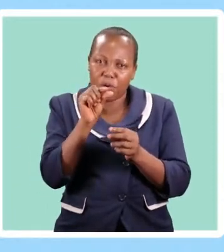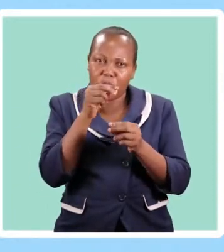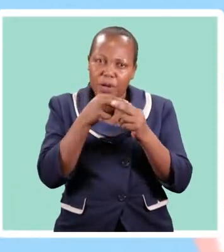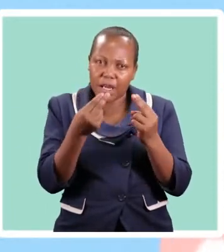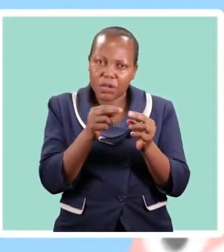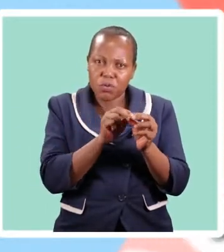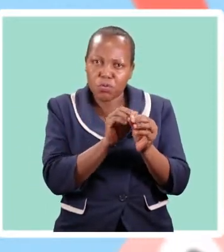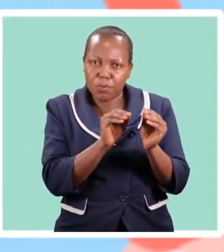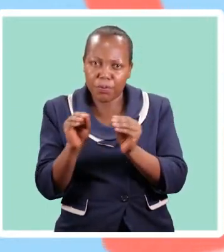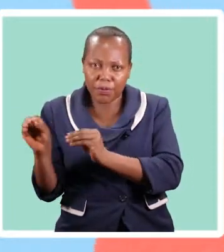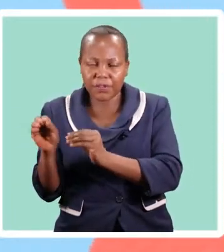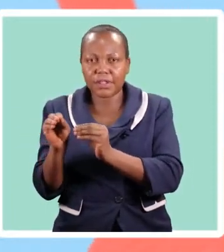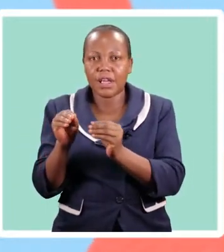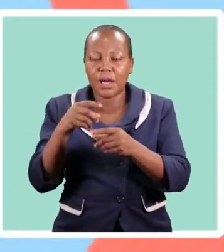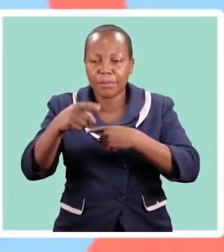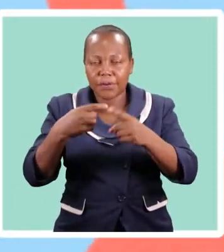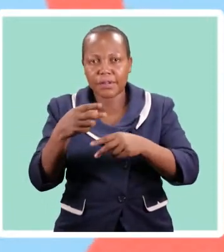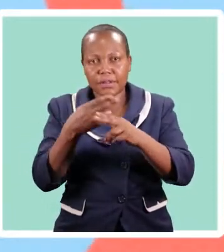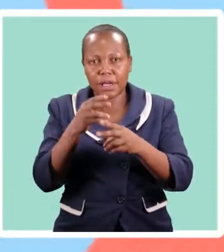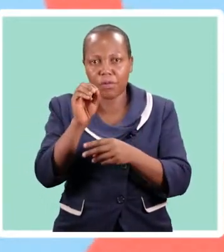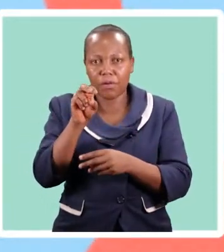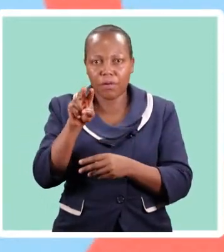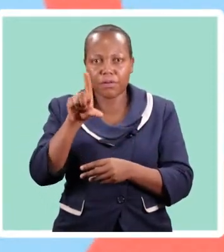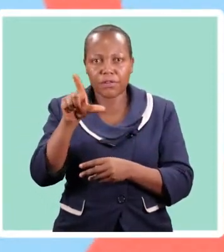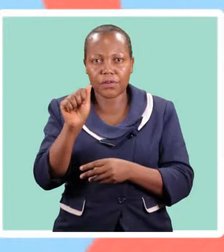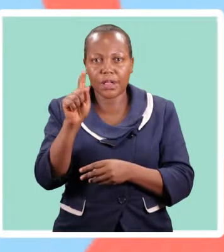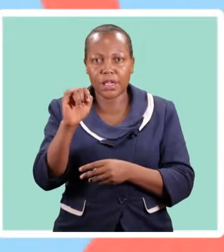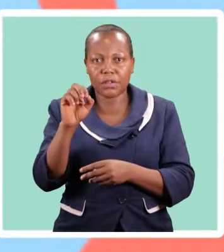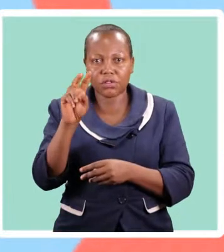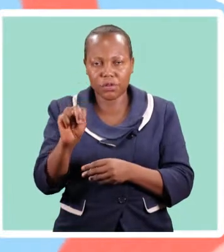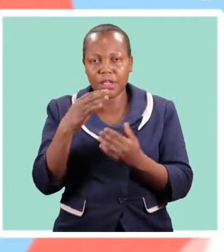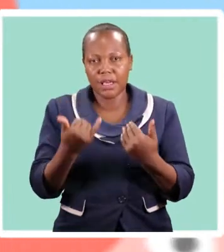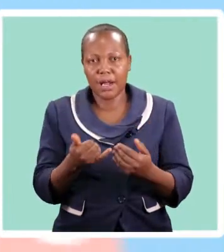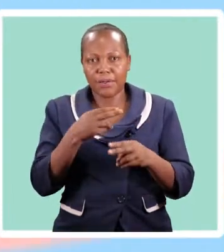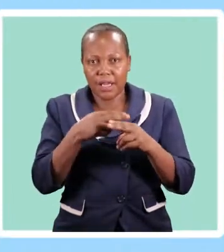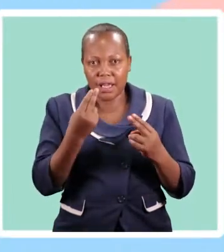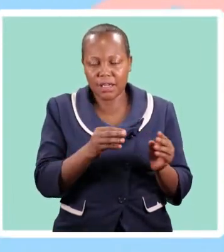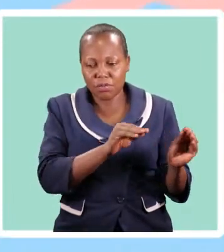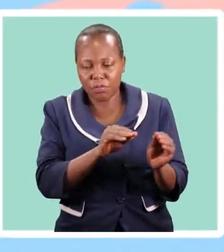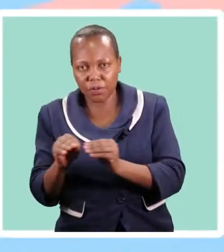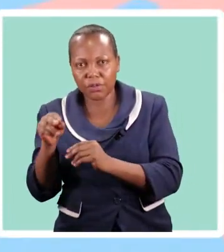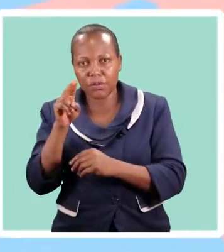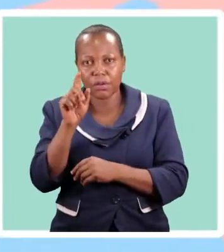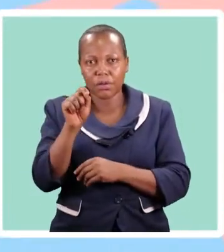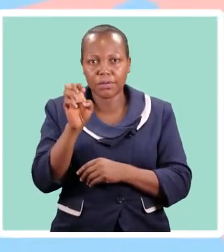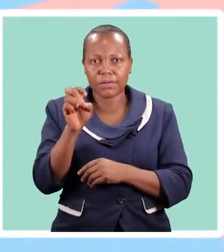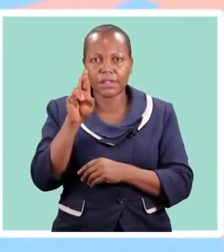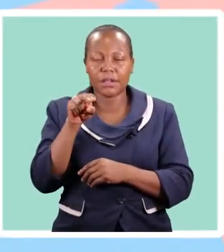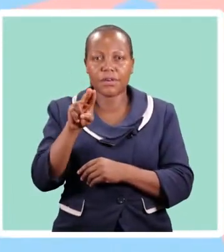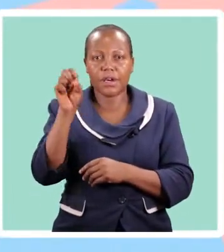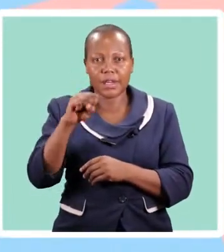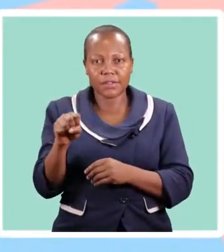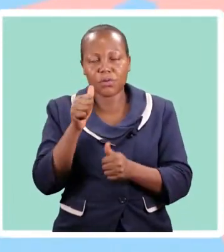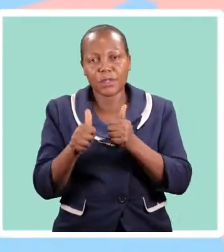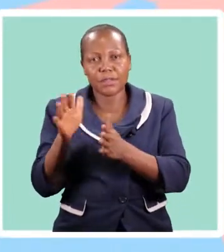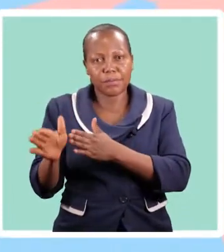an ovary. It's called ovulation. The egg then travels towards the uterus, which has already prepared for it a comfy